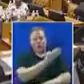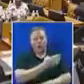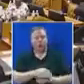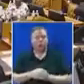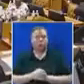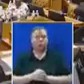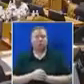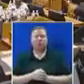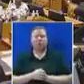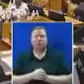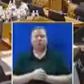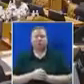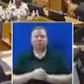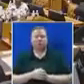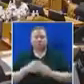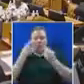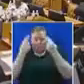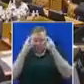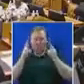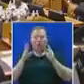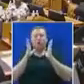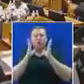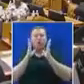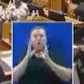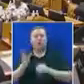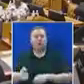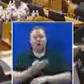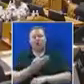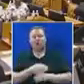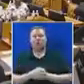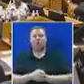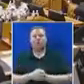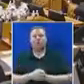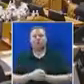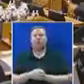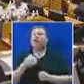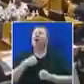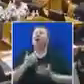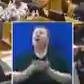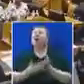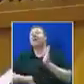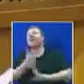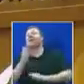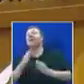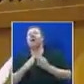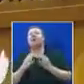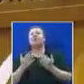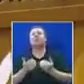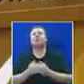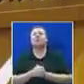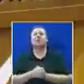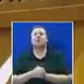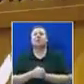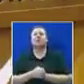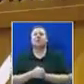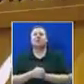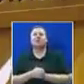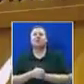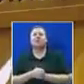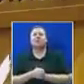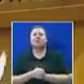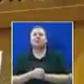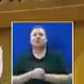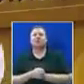your faction. I can leave the house now. Undemocratic. The fact remains. Norma Zizi must rest in peace. She